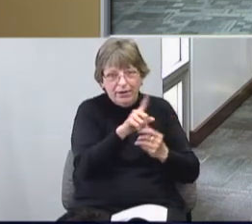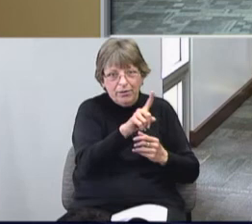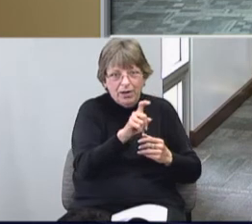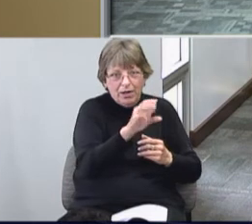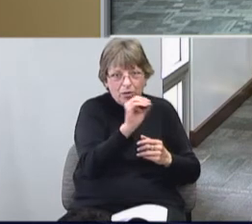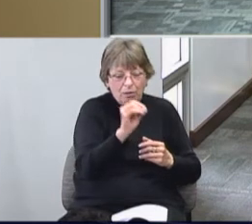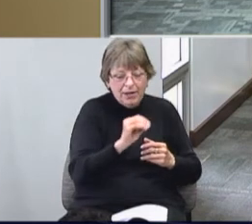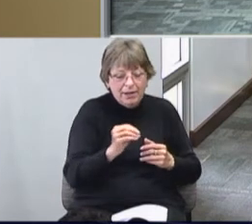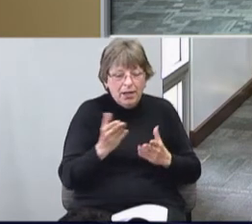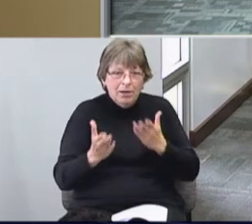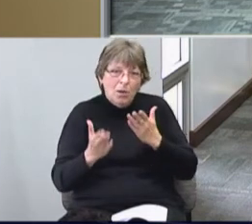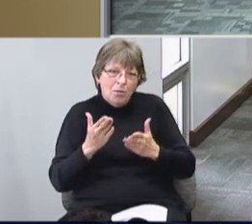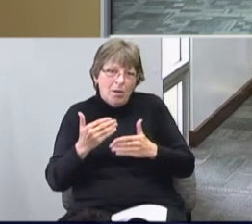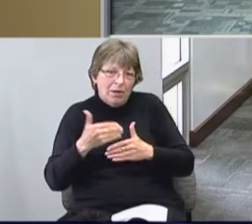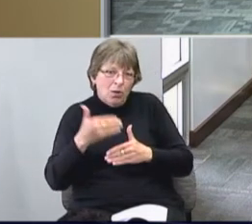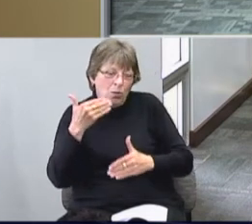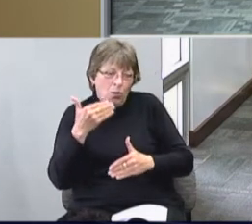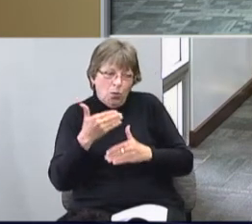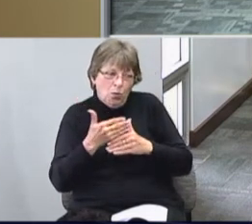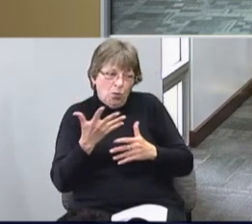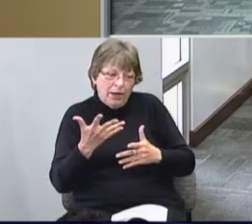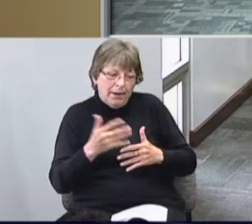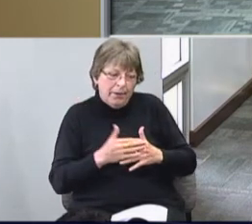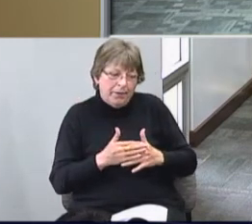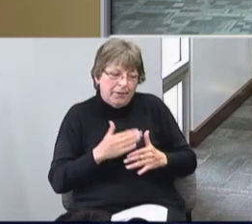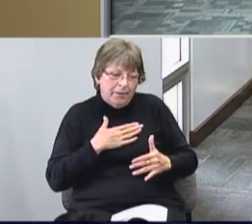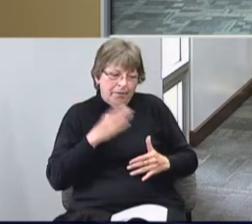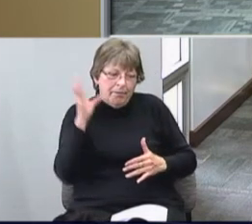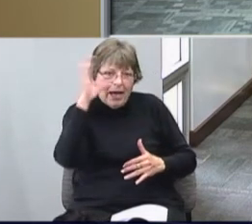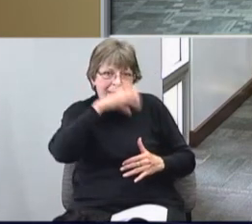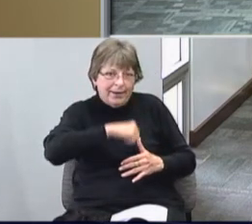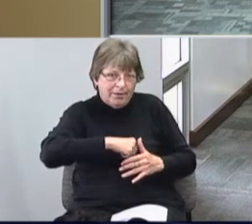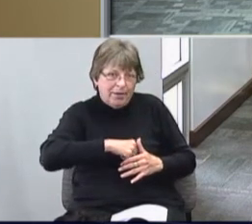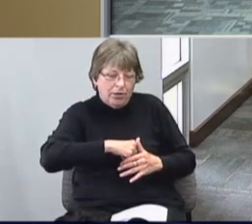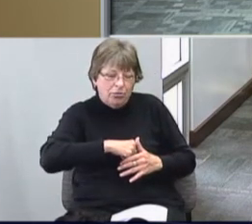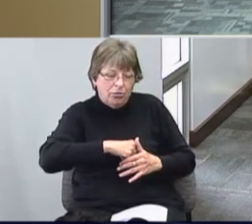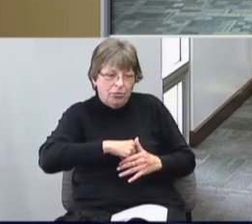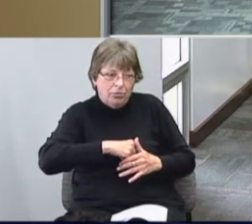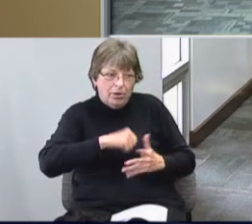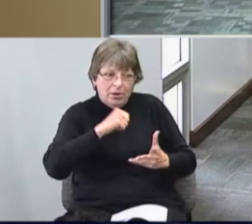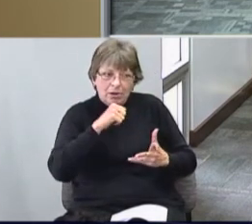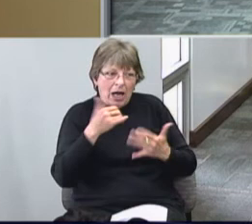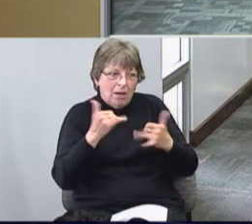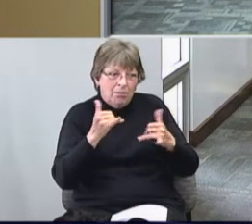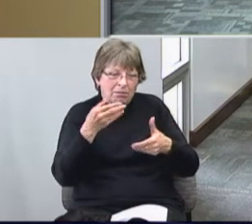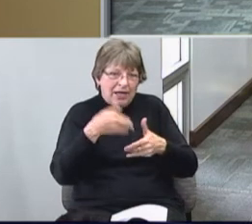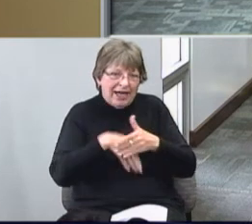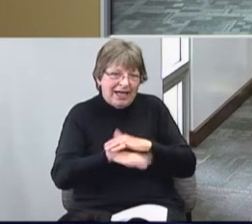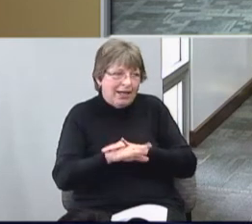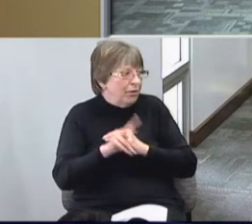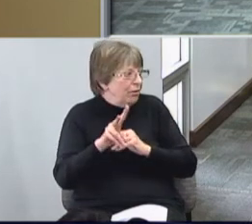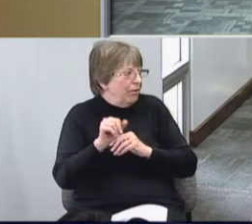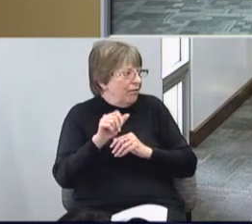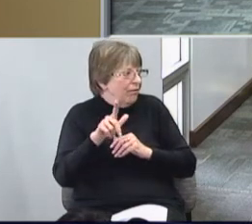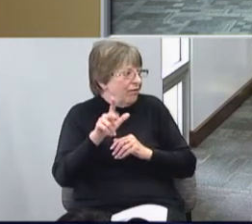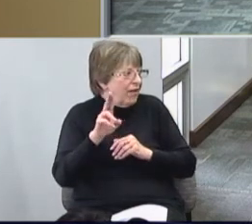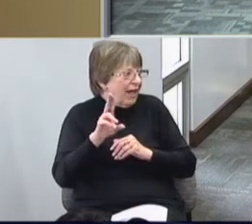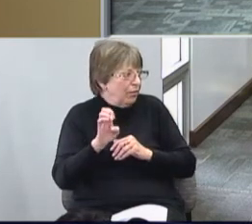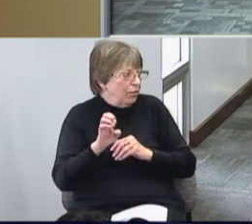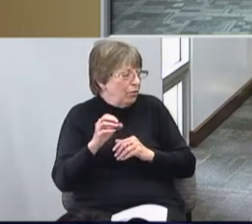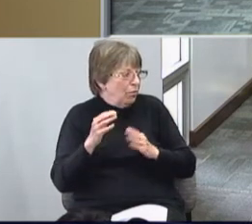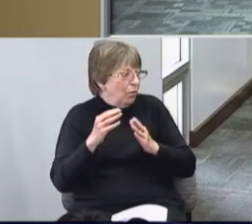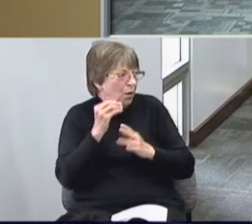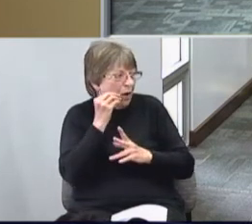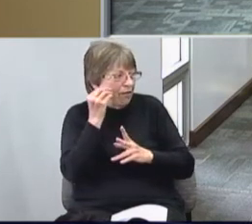But probably windows, in my estimation, would not play into the valuation of the house, but.